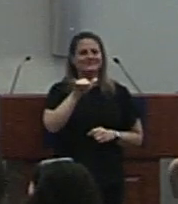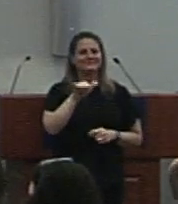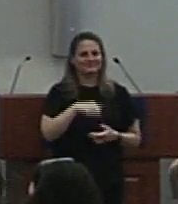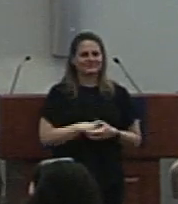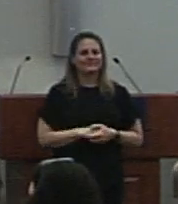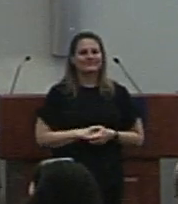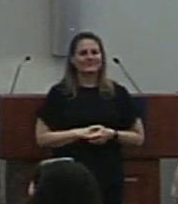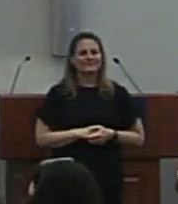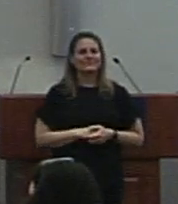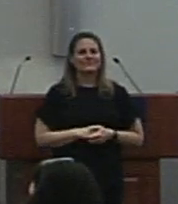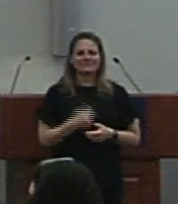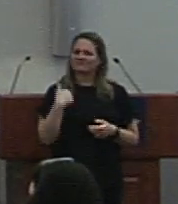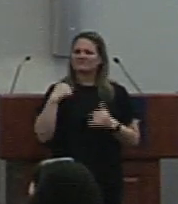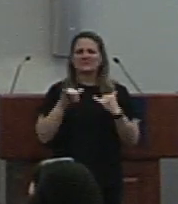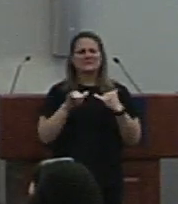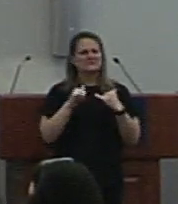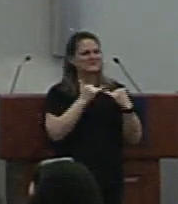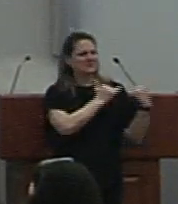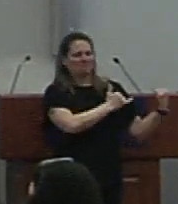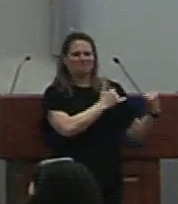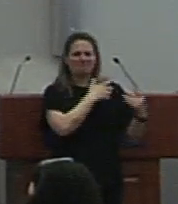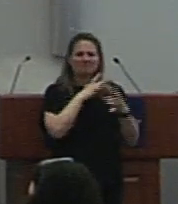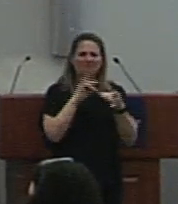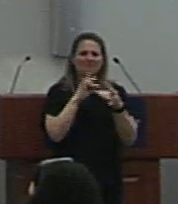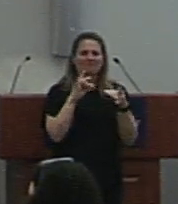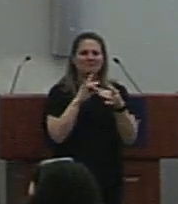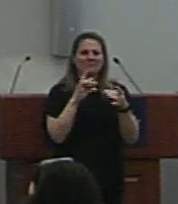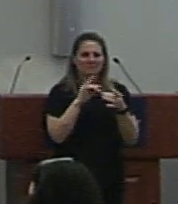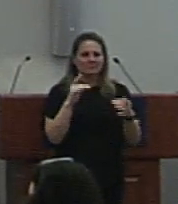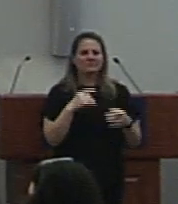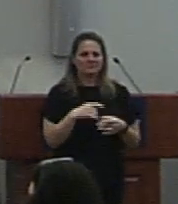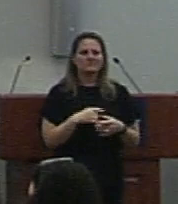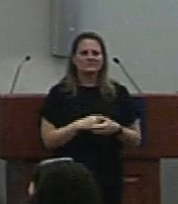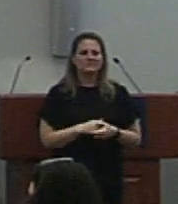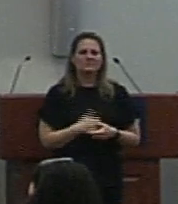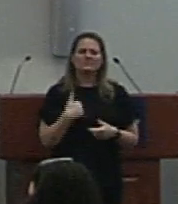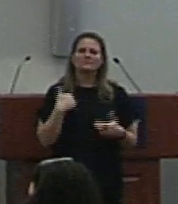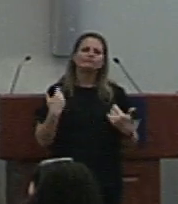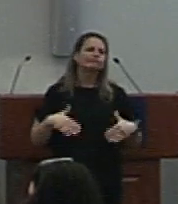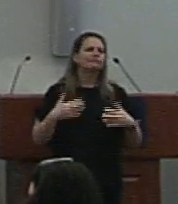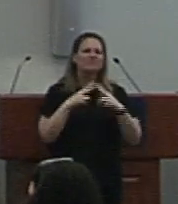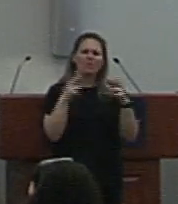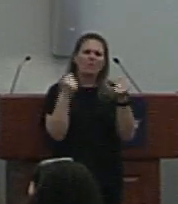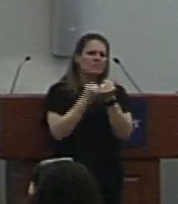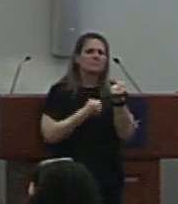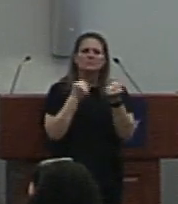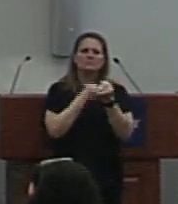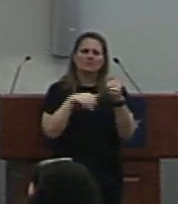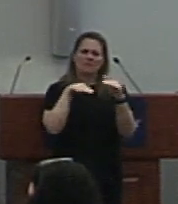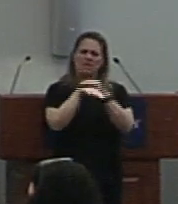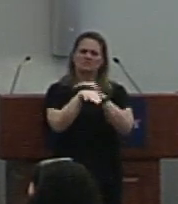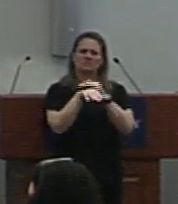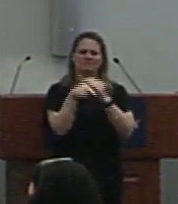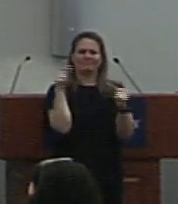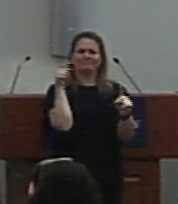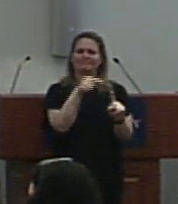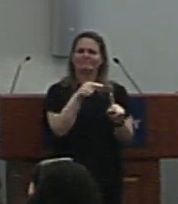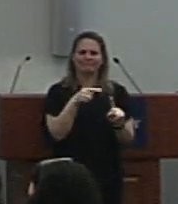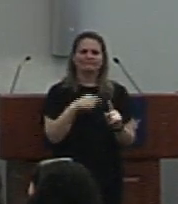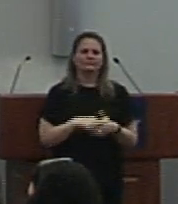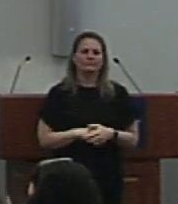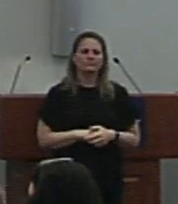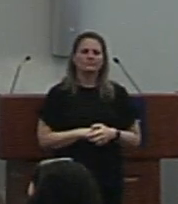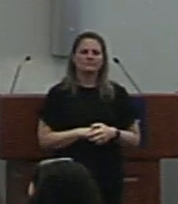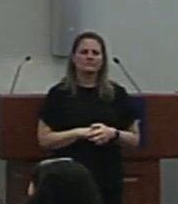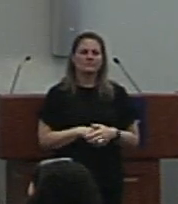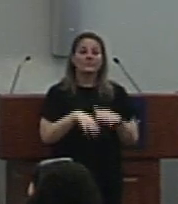board, and also in addition to me, transportation and access to public transportation is extremely important to